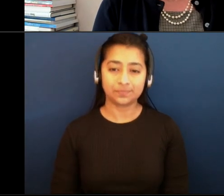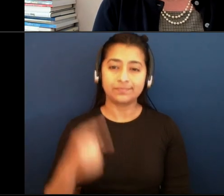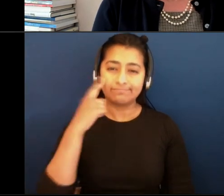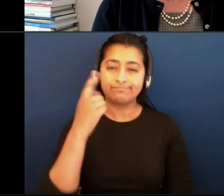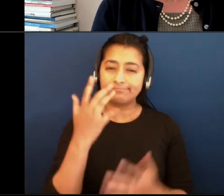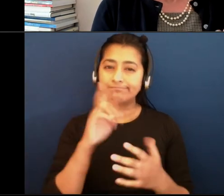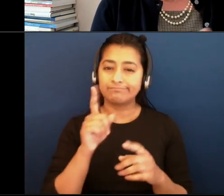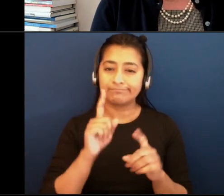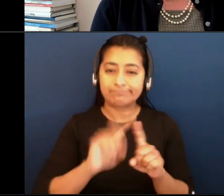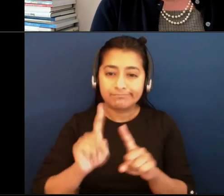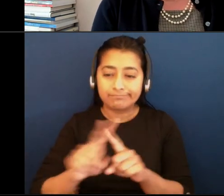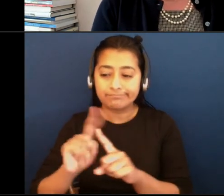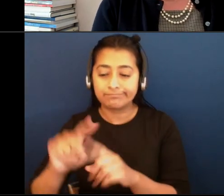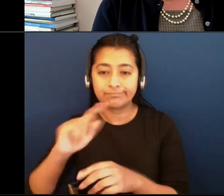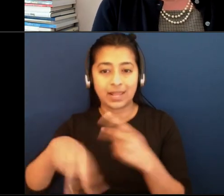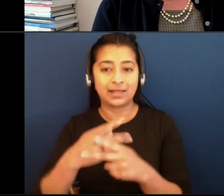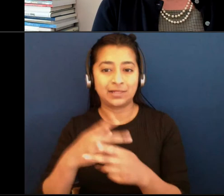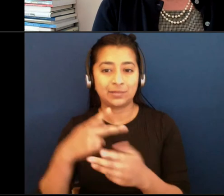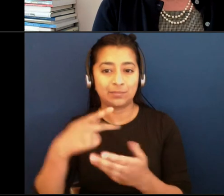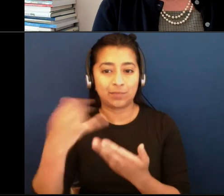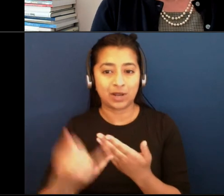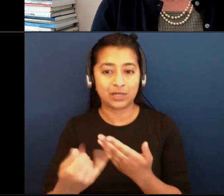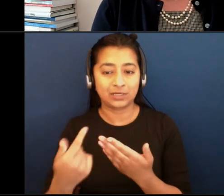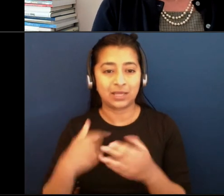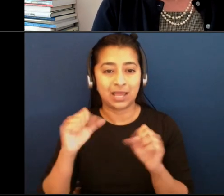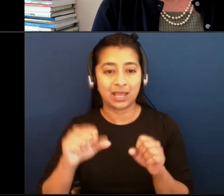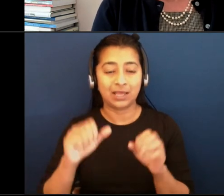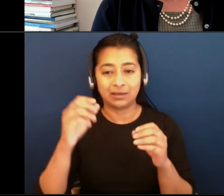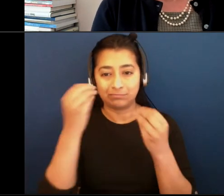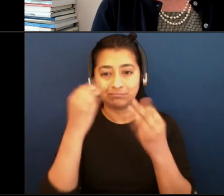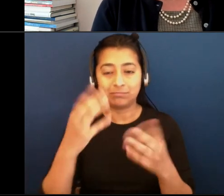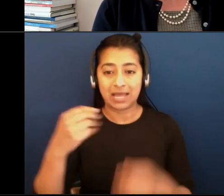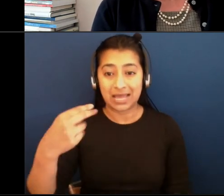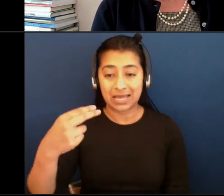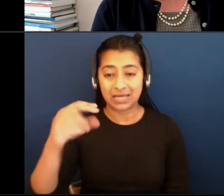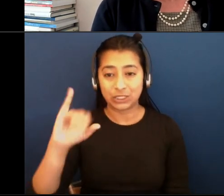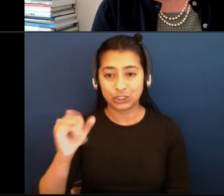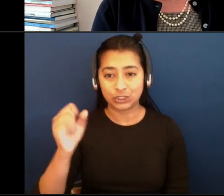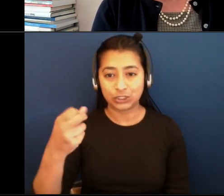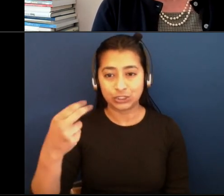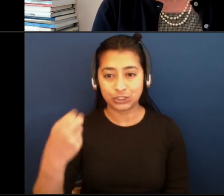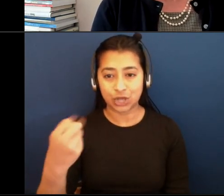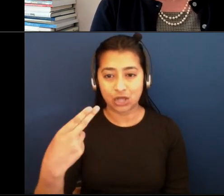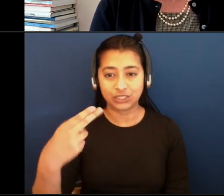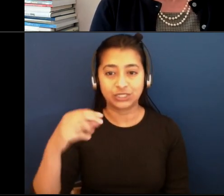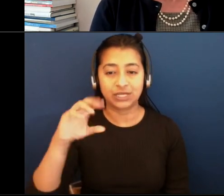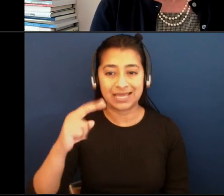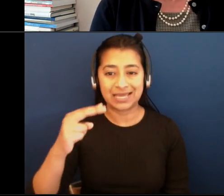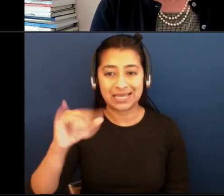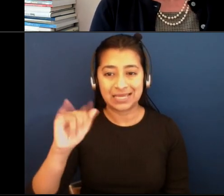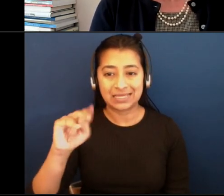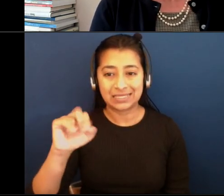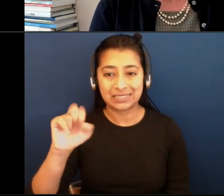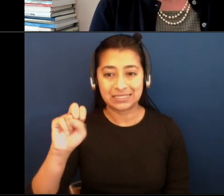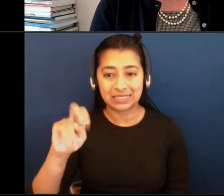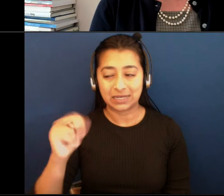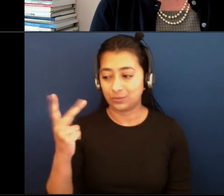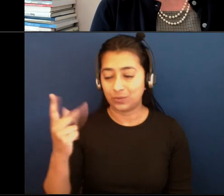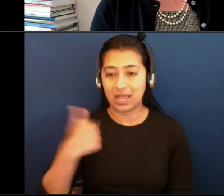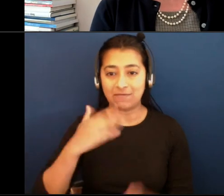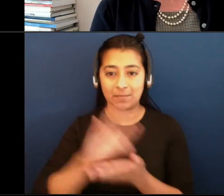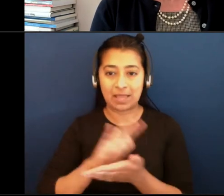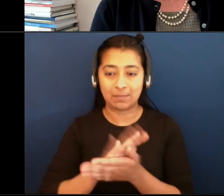lots of different kinds of projects. So I can tell you, Josh Hinson and I, you know, we have a paper we're working on that we don't know where we're going to put, but it's, you know, it's on